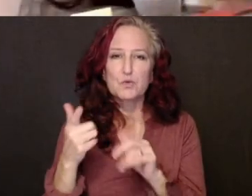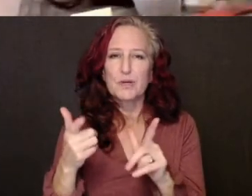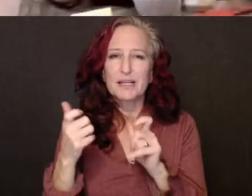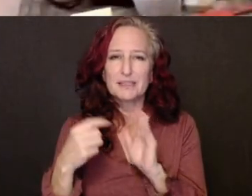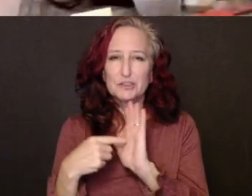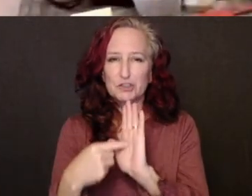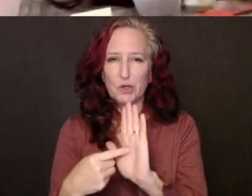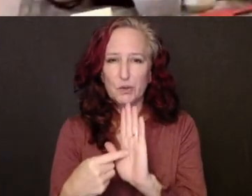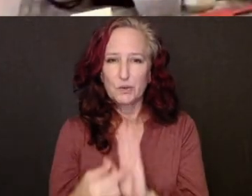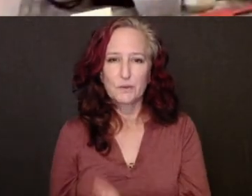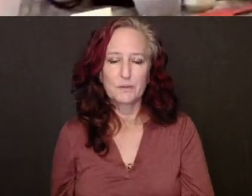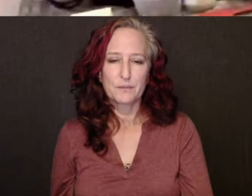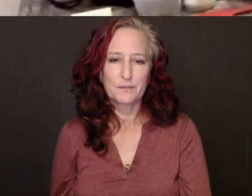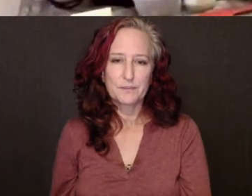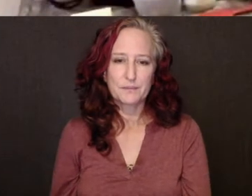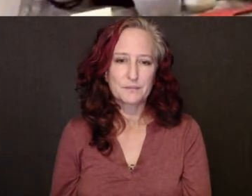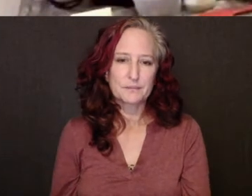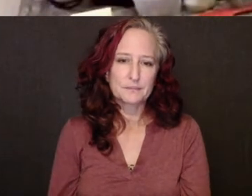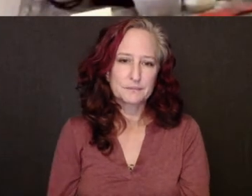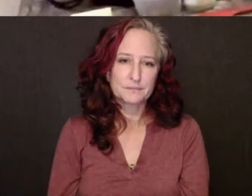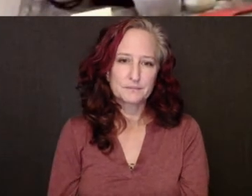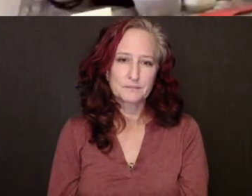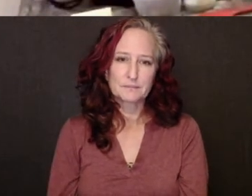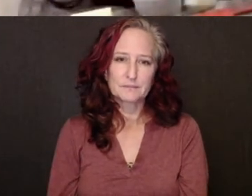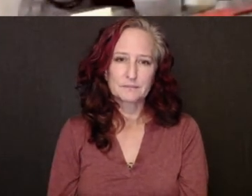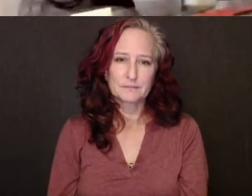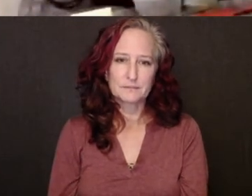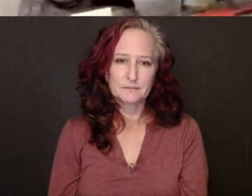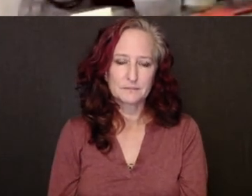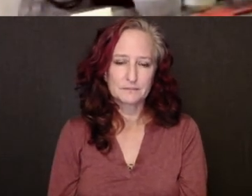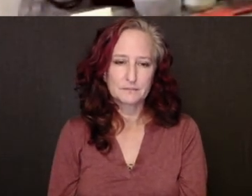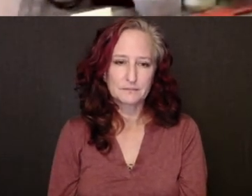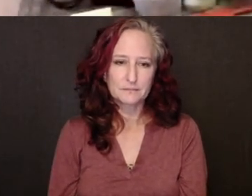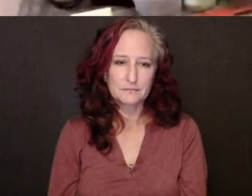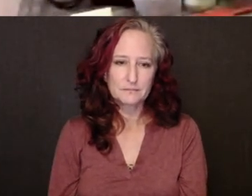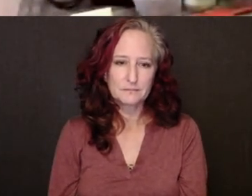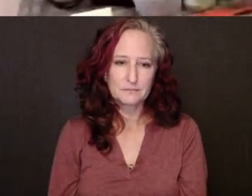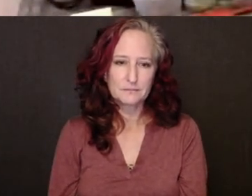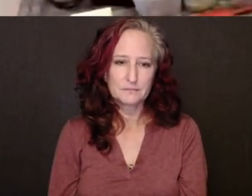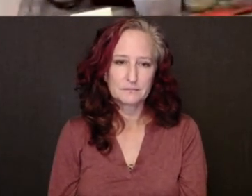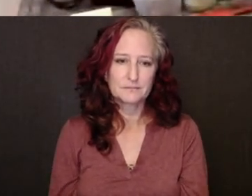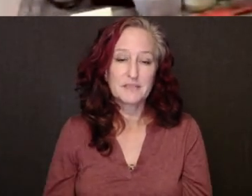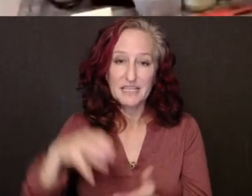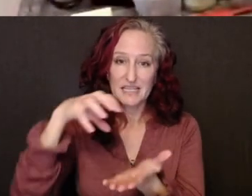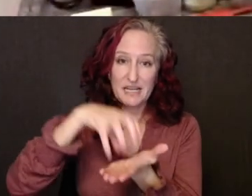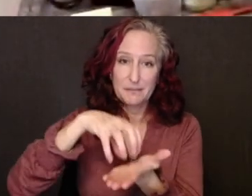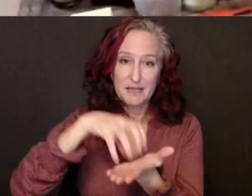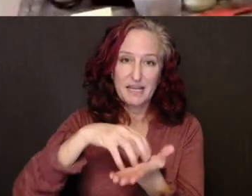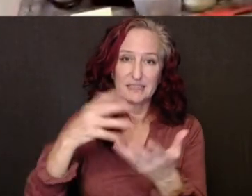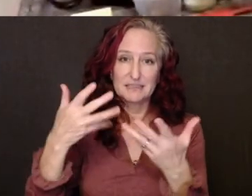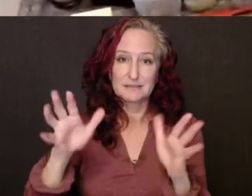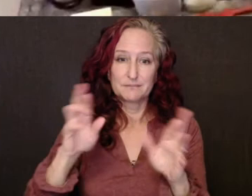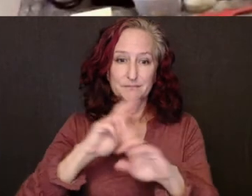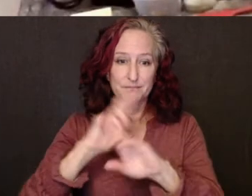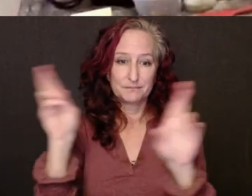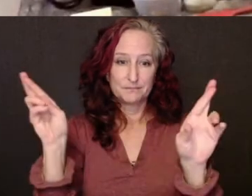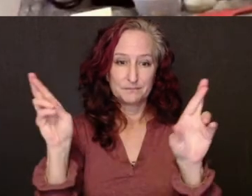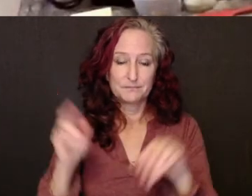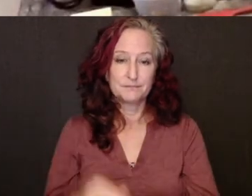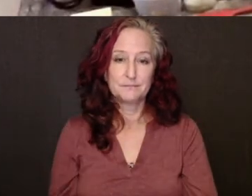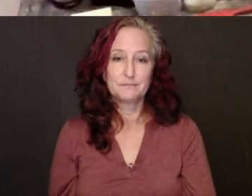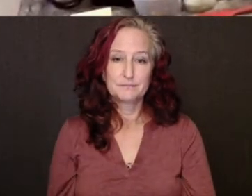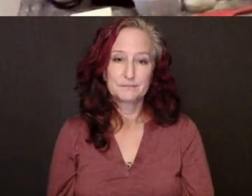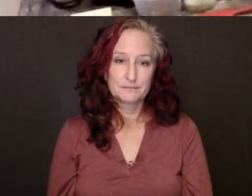to show, I have my induction oven here, and I was going to show you all how to make the frosting, the filled